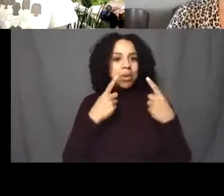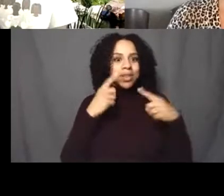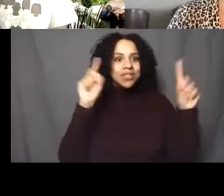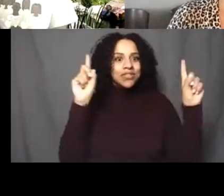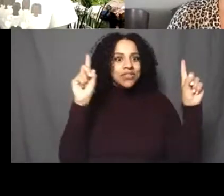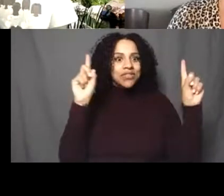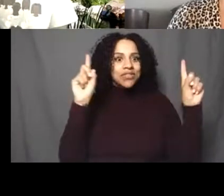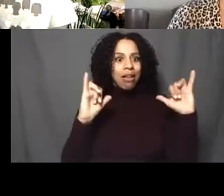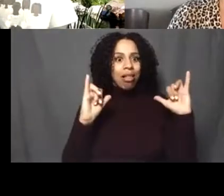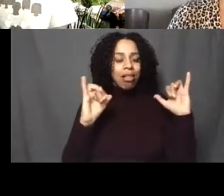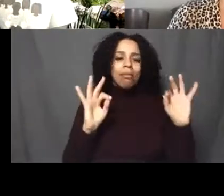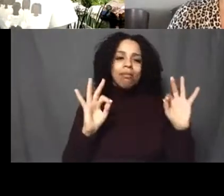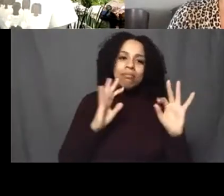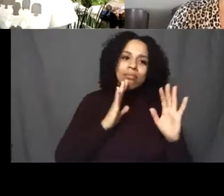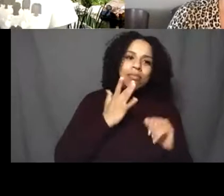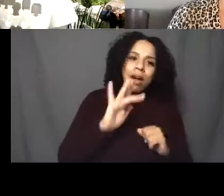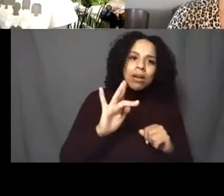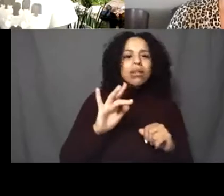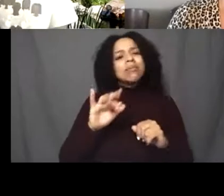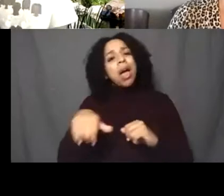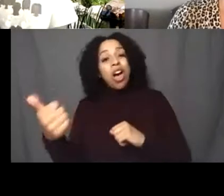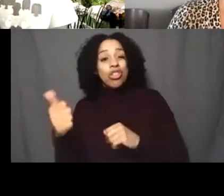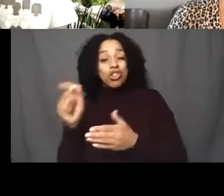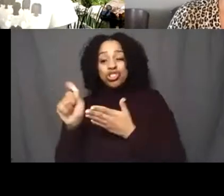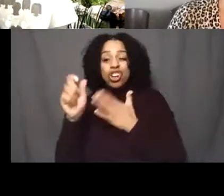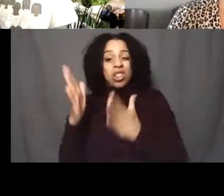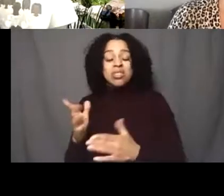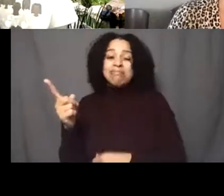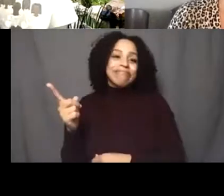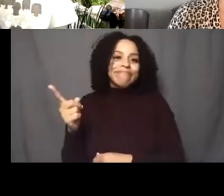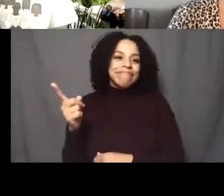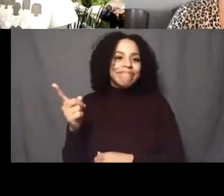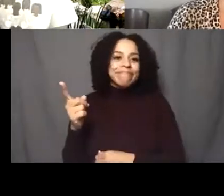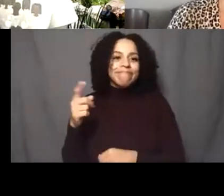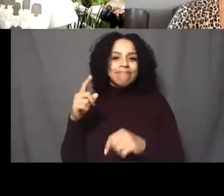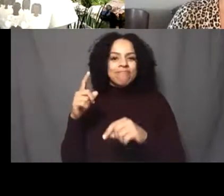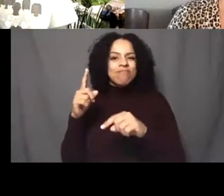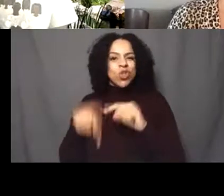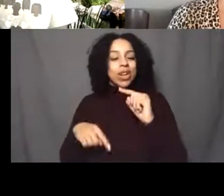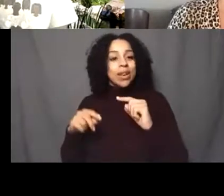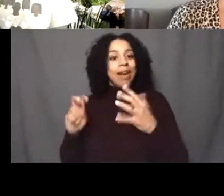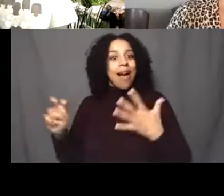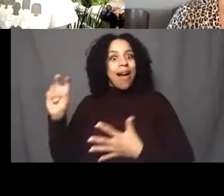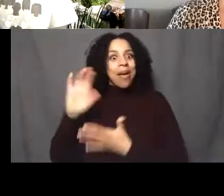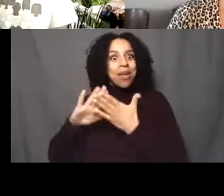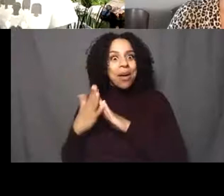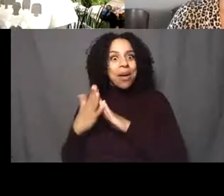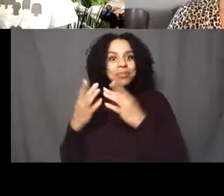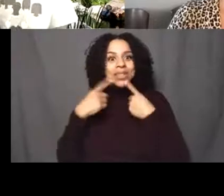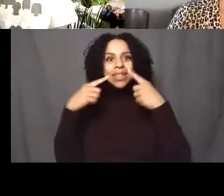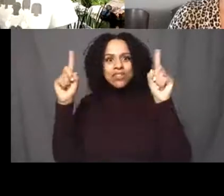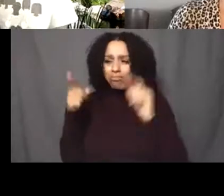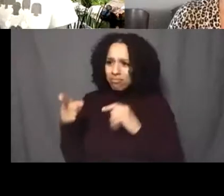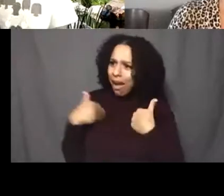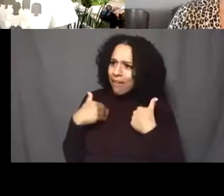who were pushed out of the profession, who never found the type of success that other people have found, even though they had the talent. So I